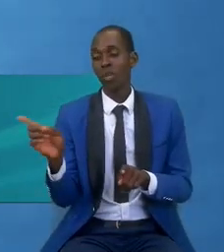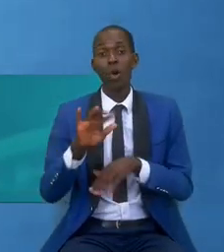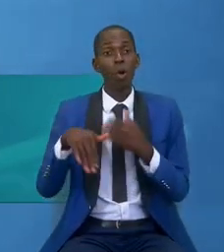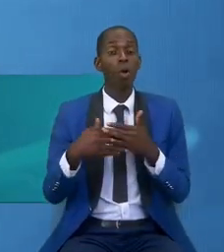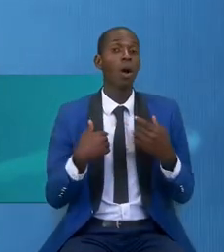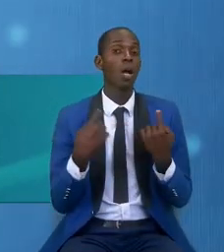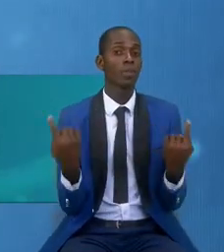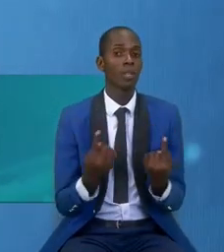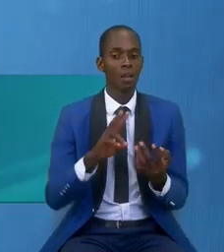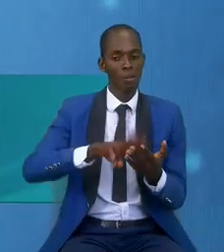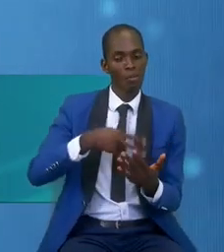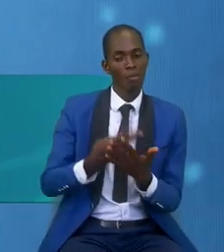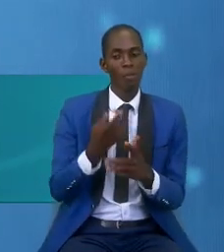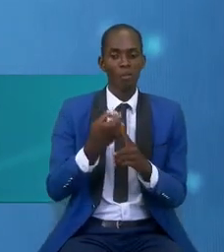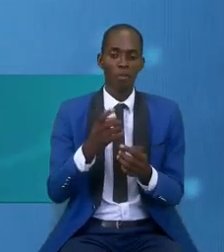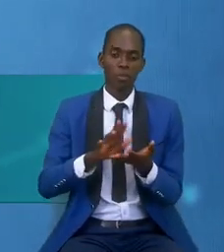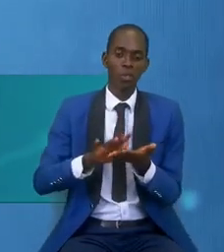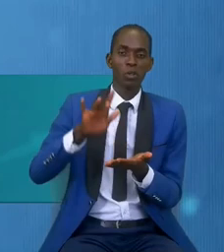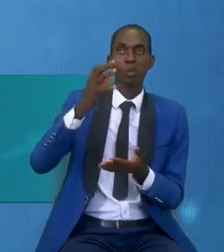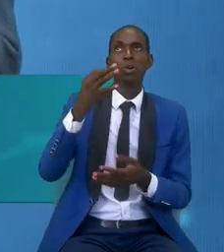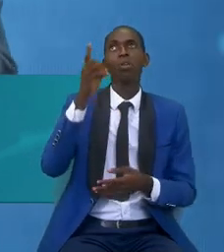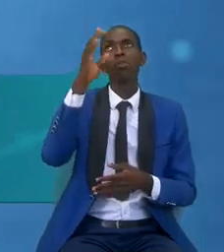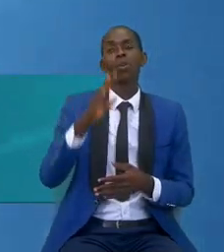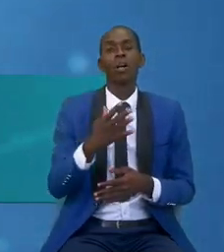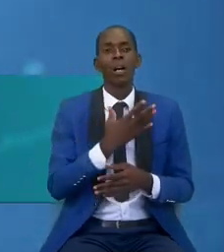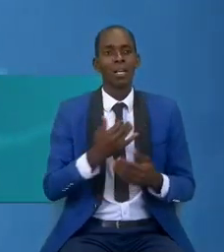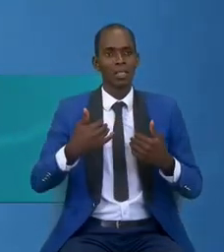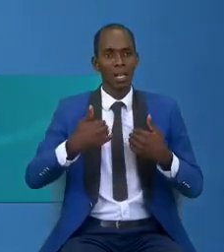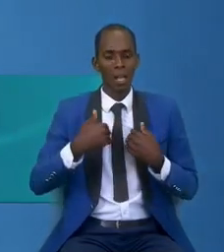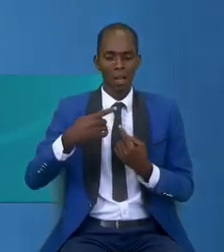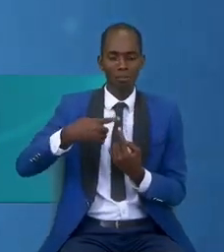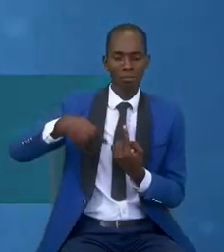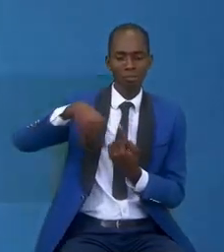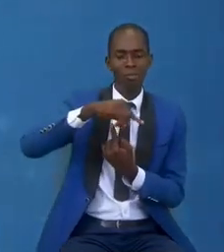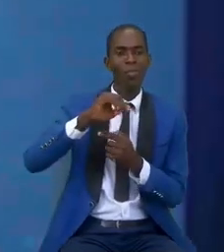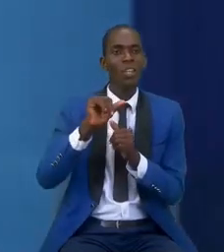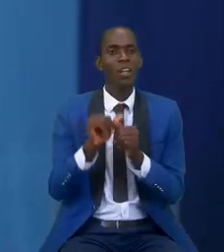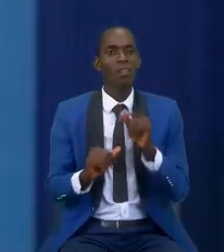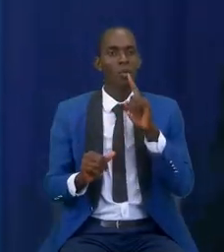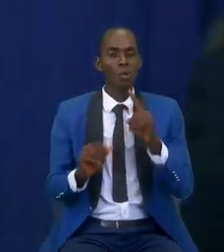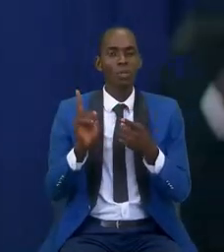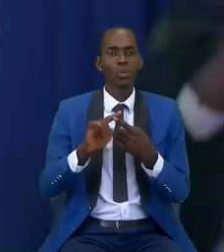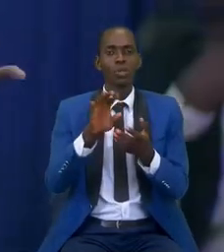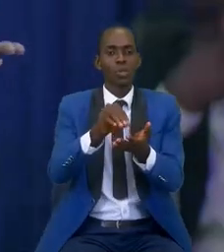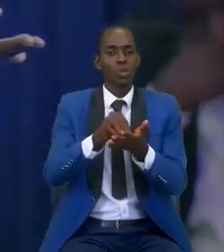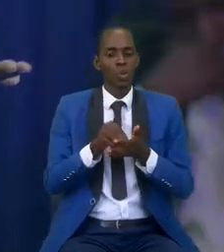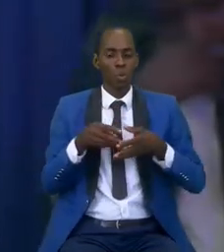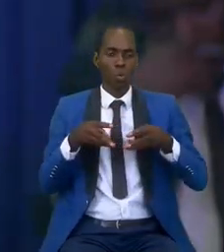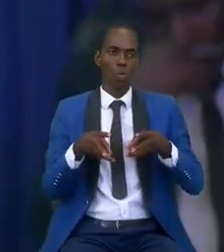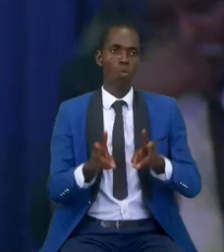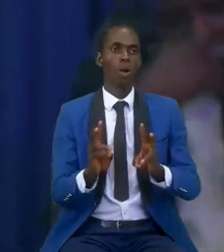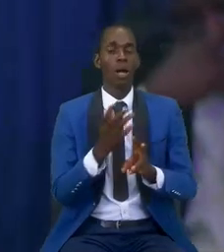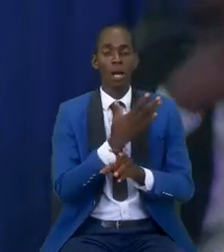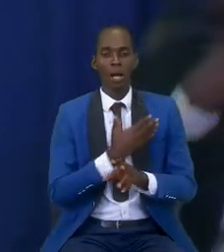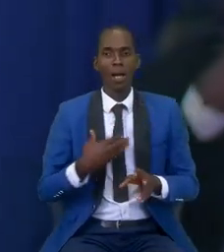everyone to his own way and then it says now all at the beginning all I've seen